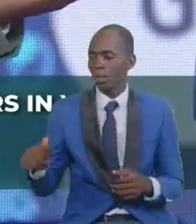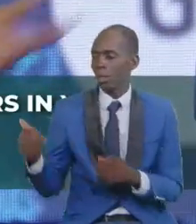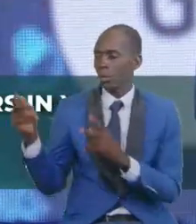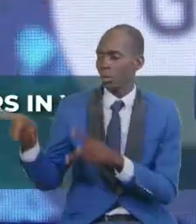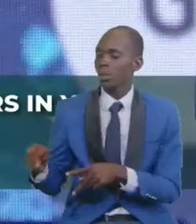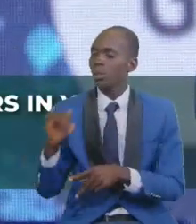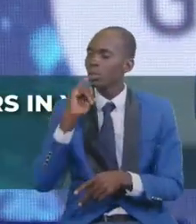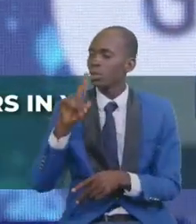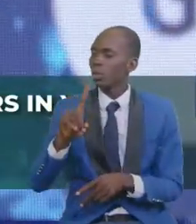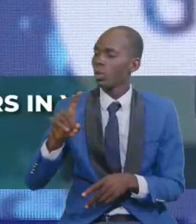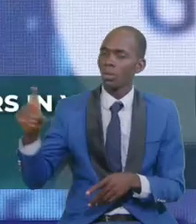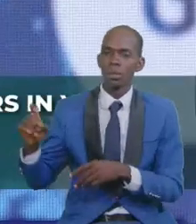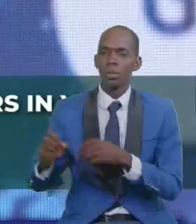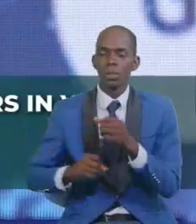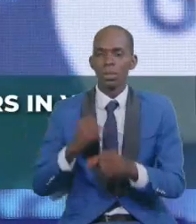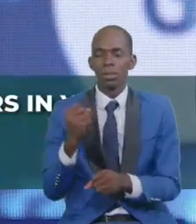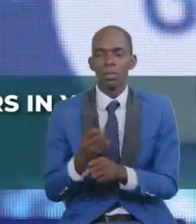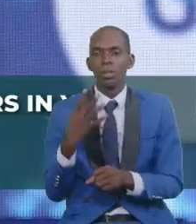little child.